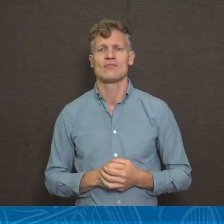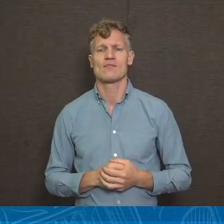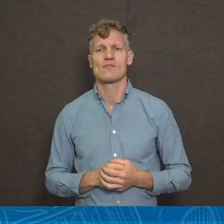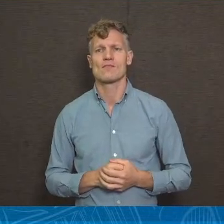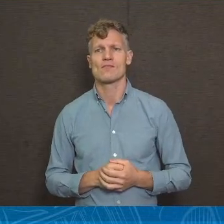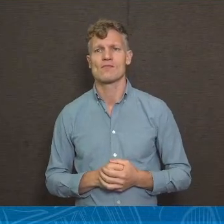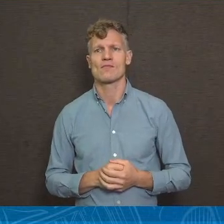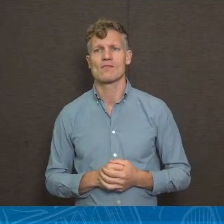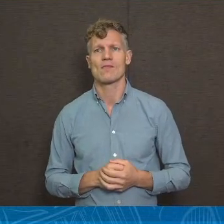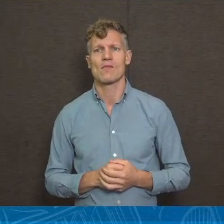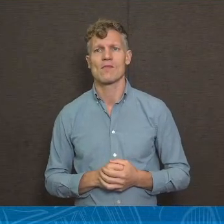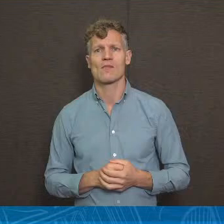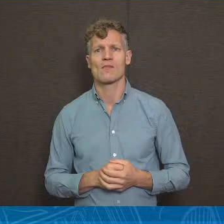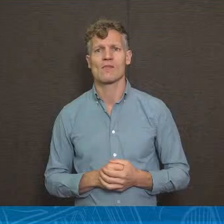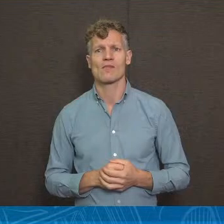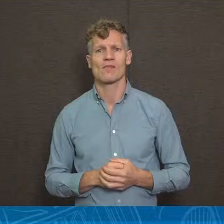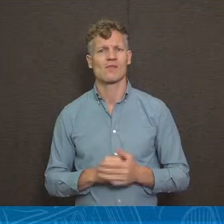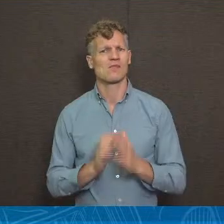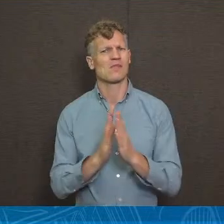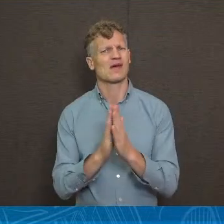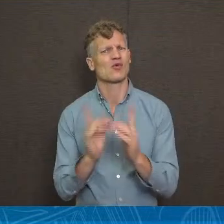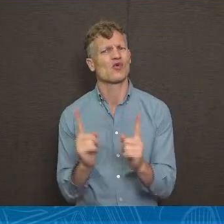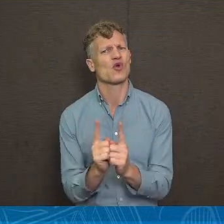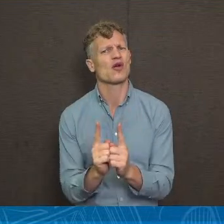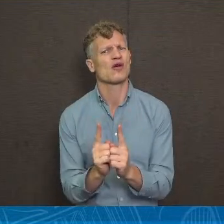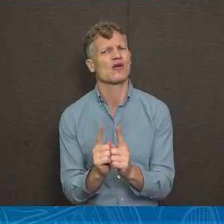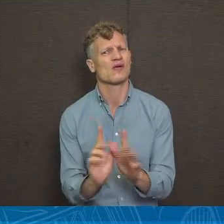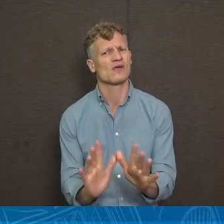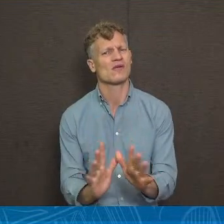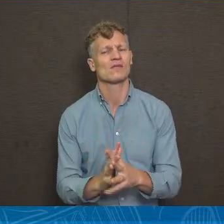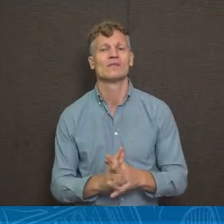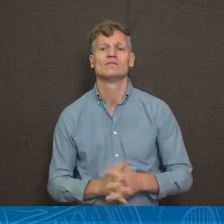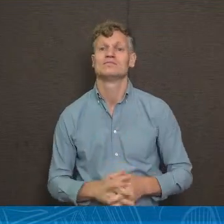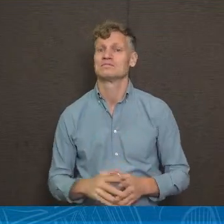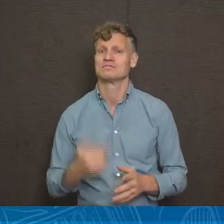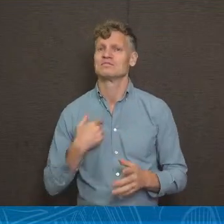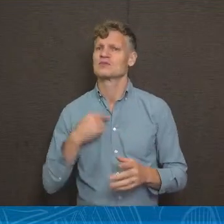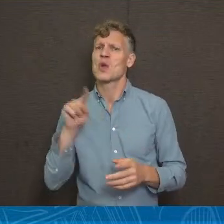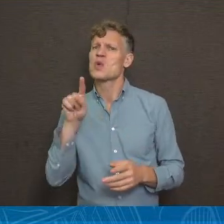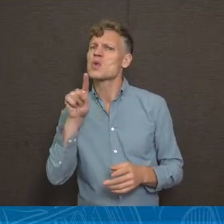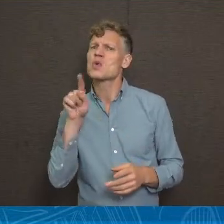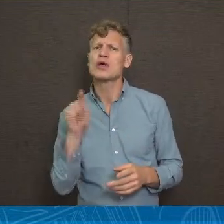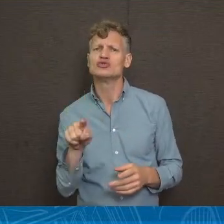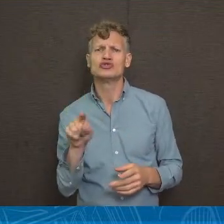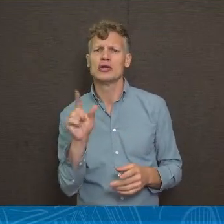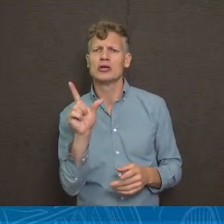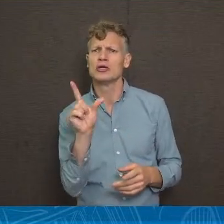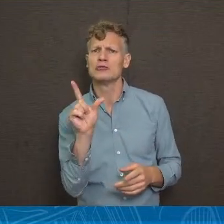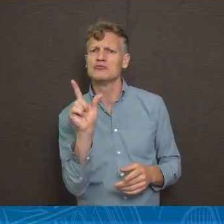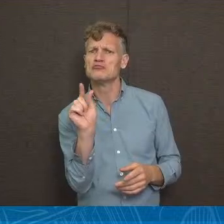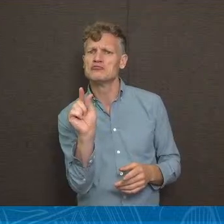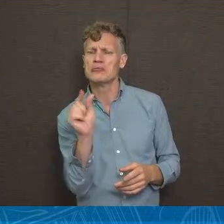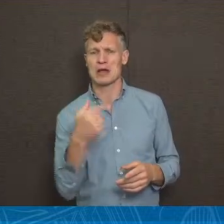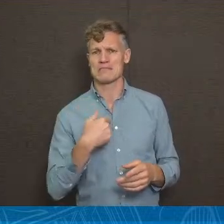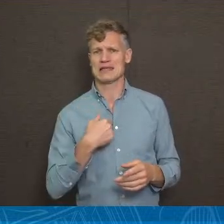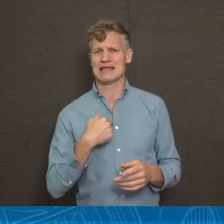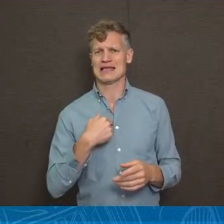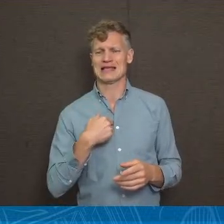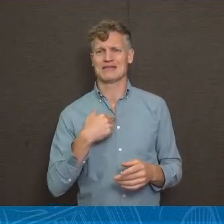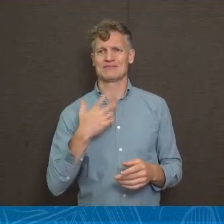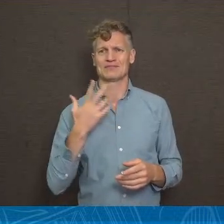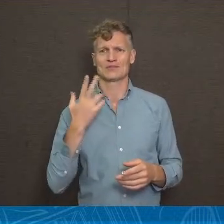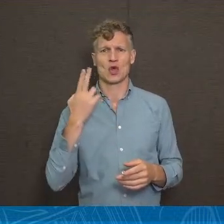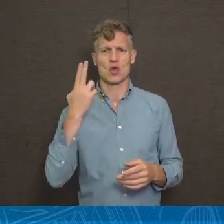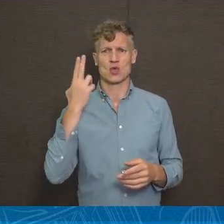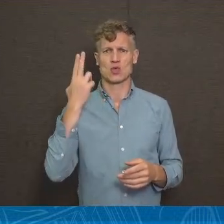So, super sharp question. Okay. This is a very simple question. By the way, I am Rome from University Resilience